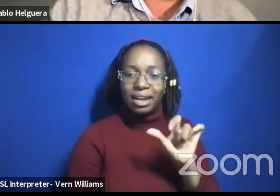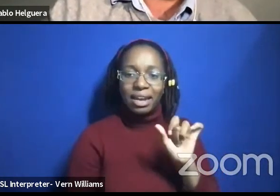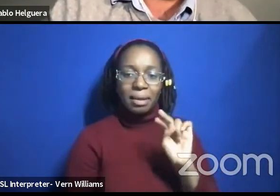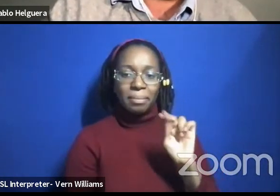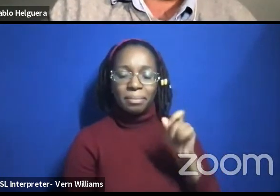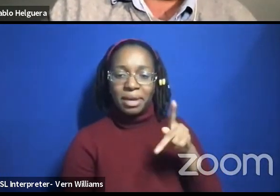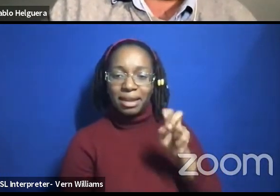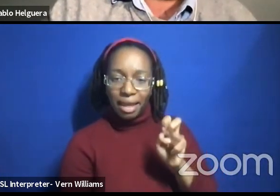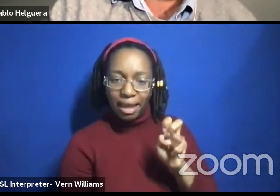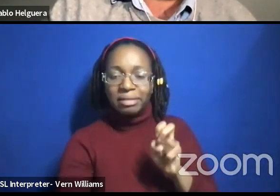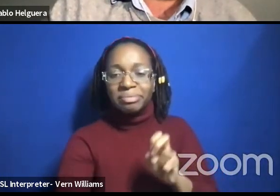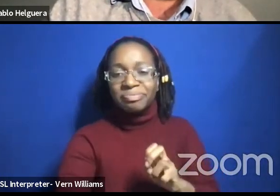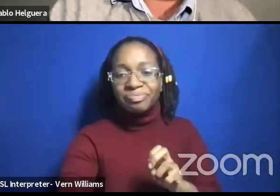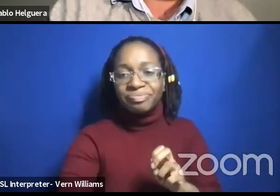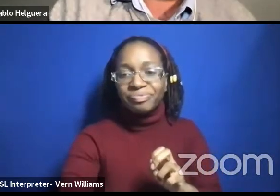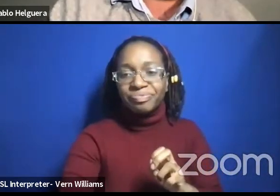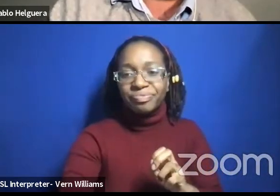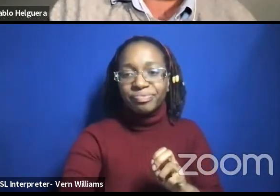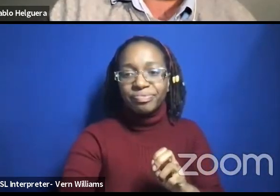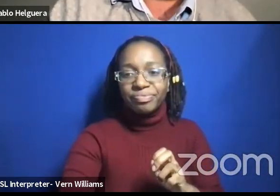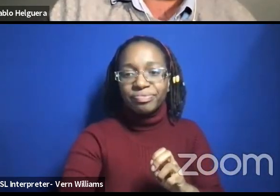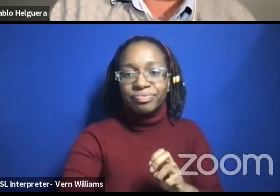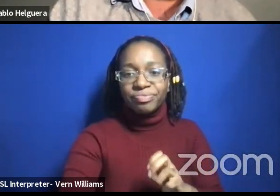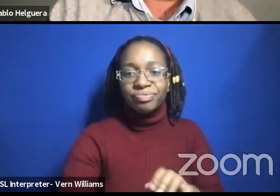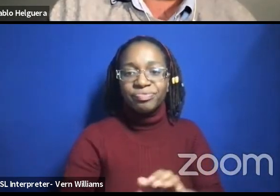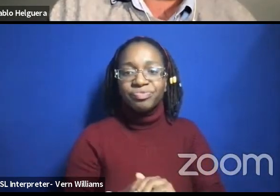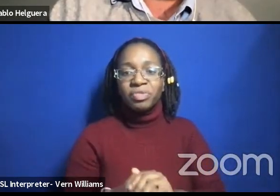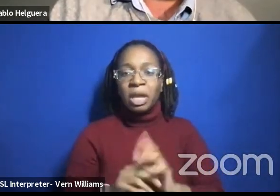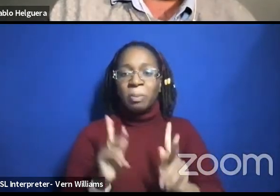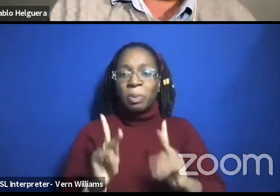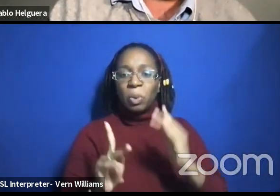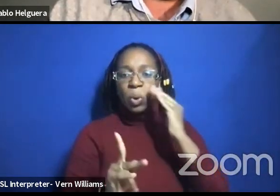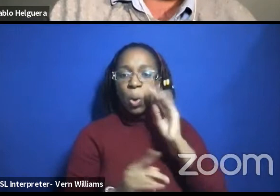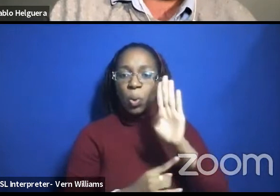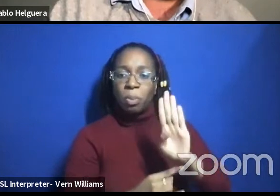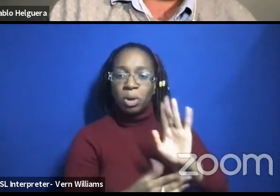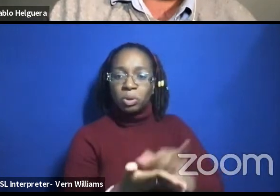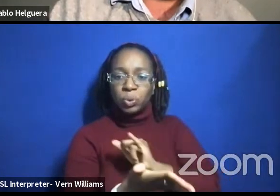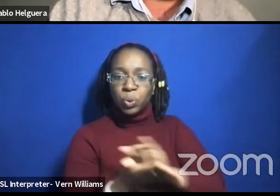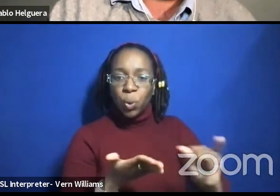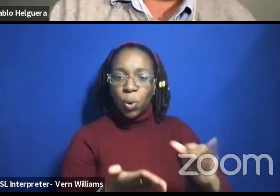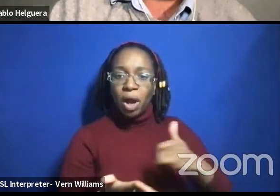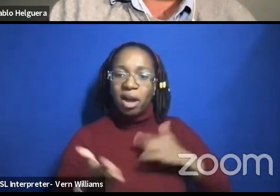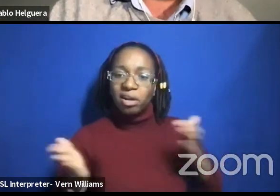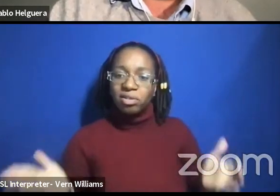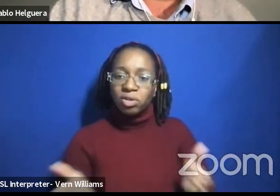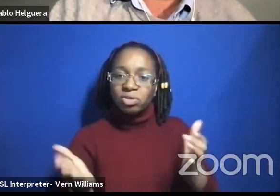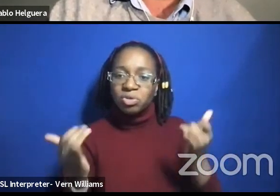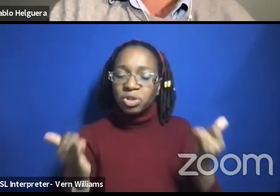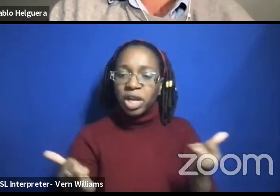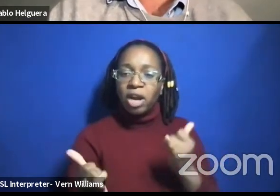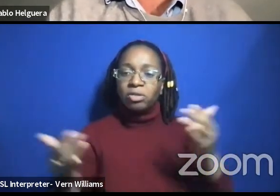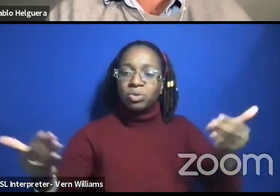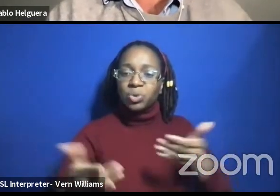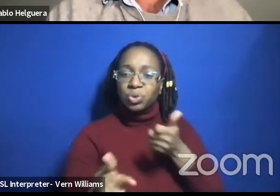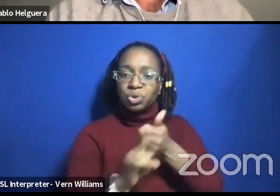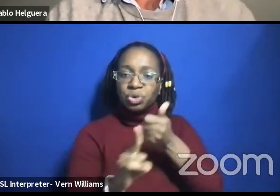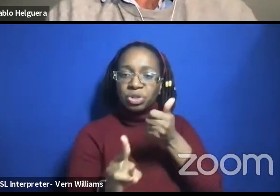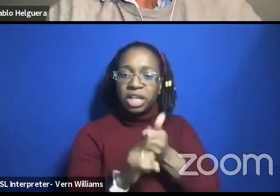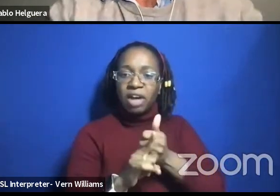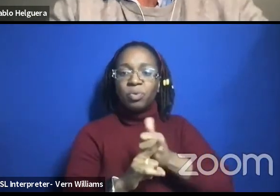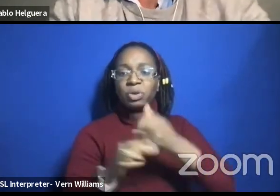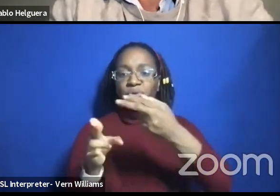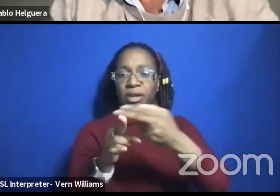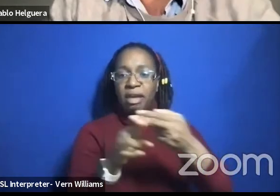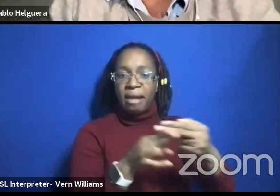chat. I wanted to take a moment to recognize that even in this time of COVID-19, when we are physically